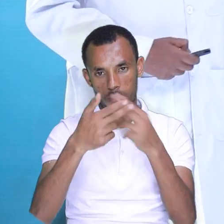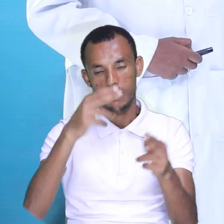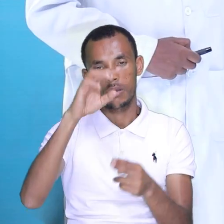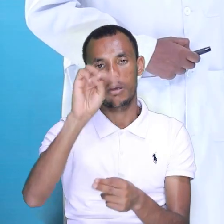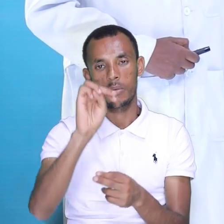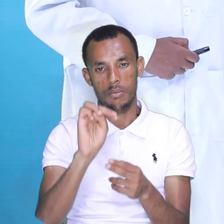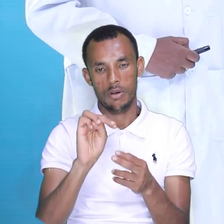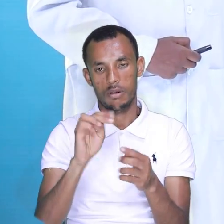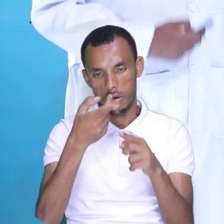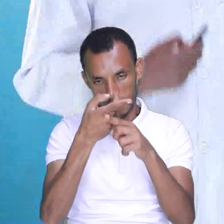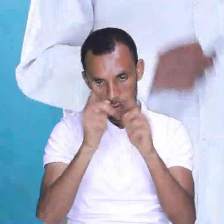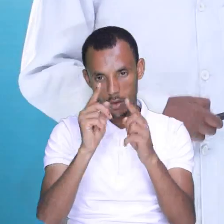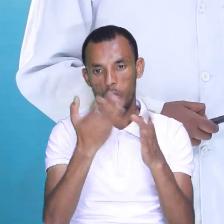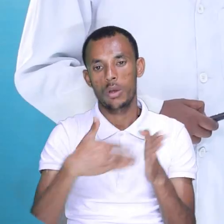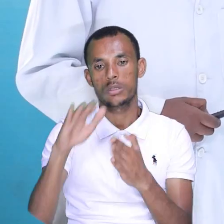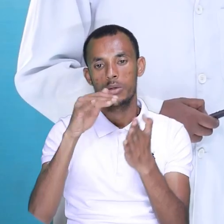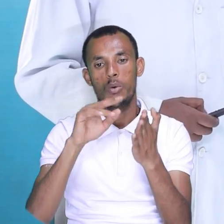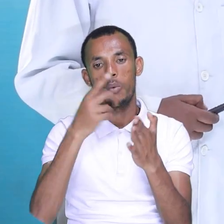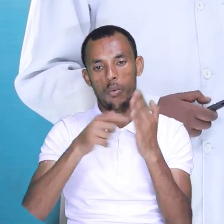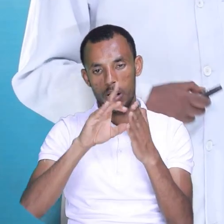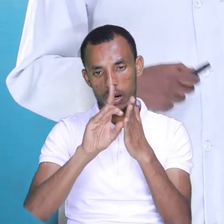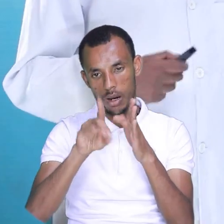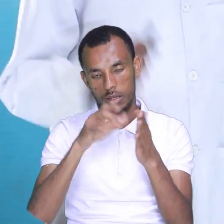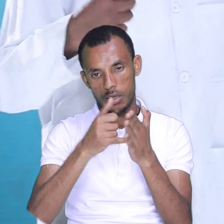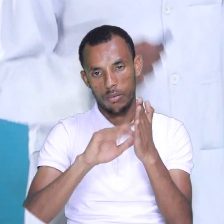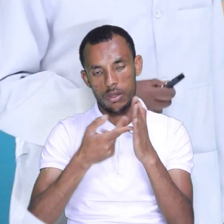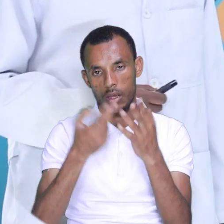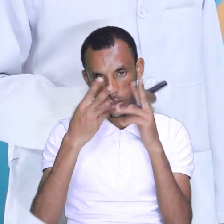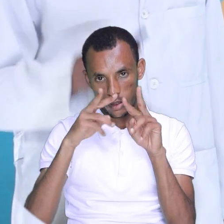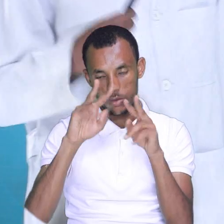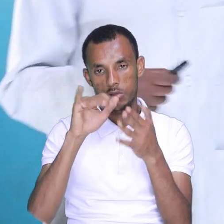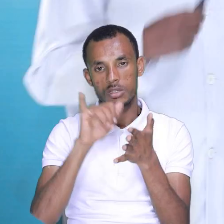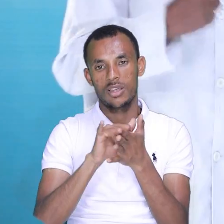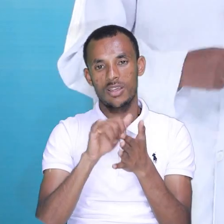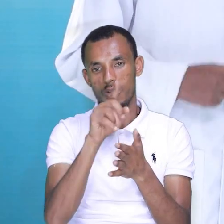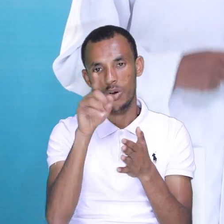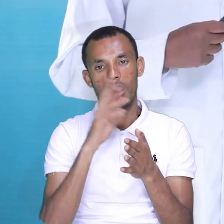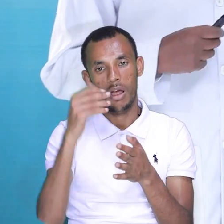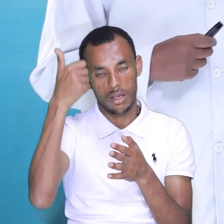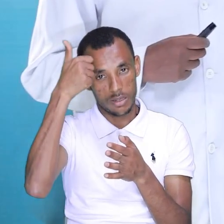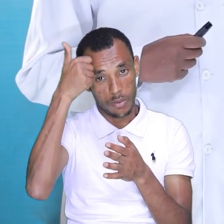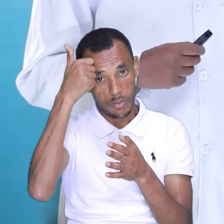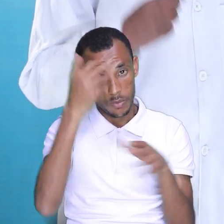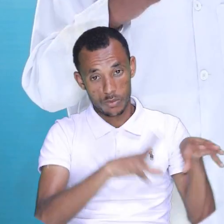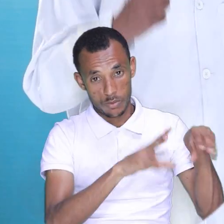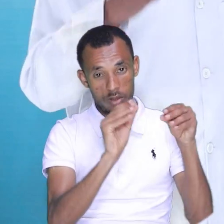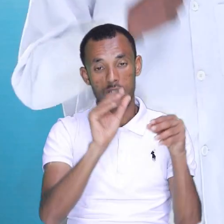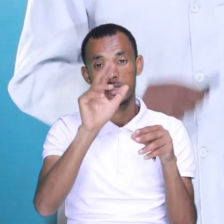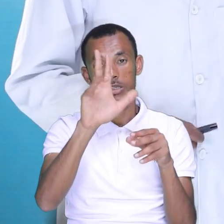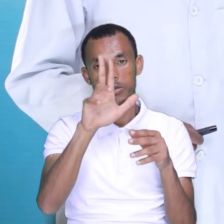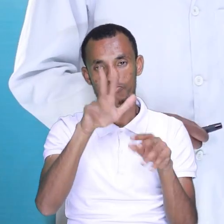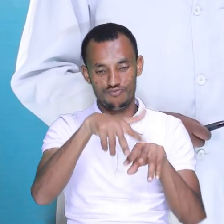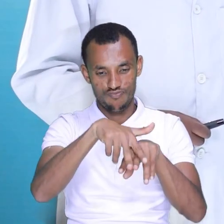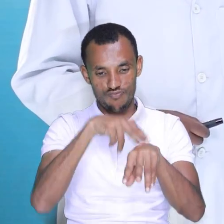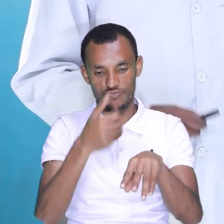different ways. What does it mean? Assume that a student Abebe has 3